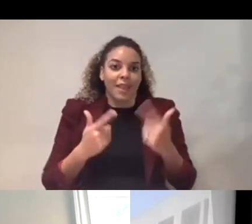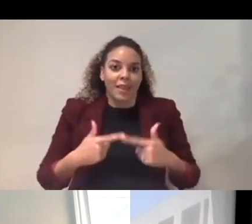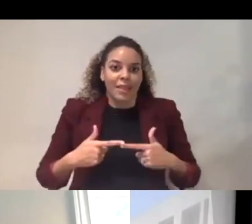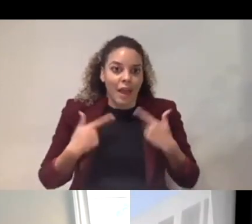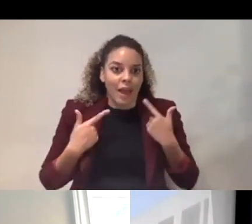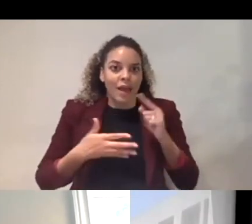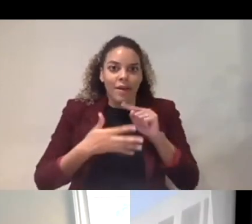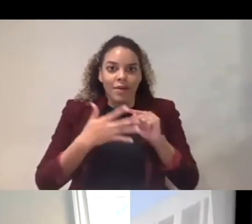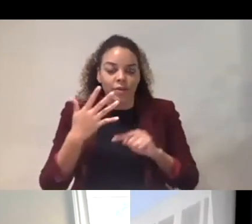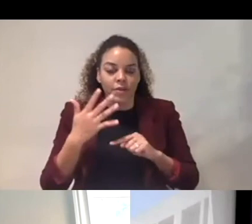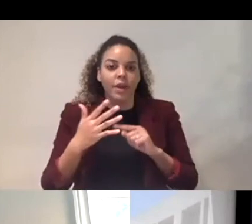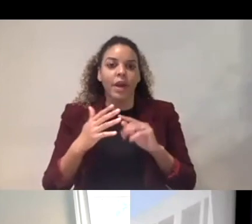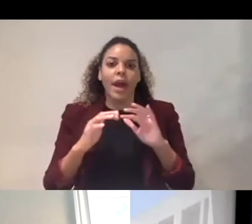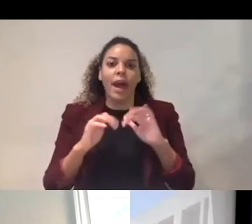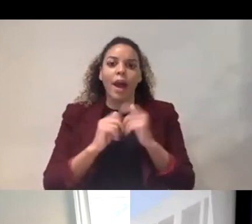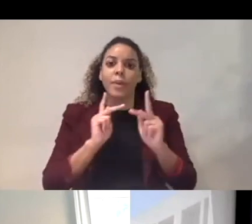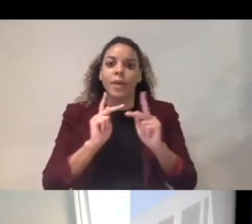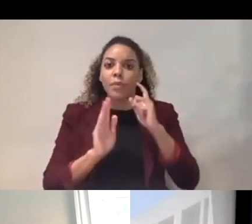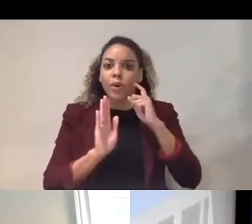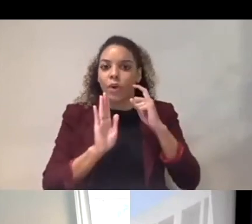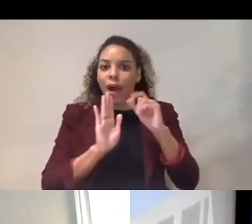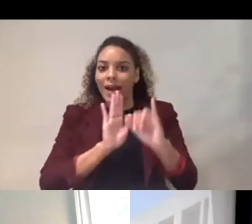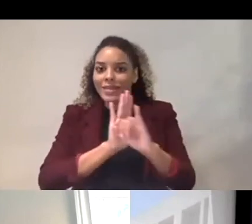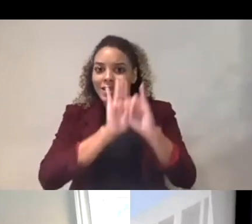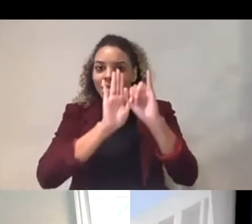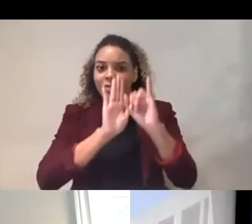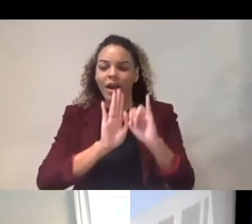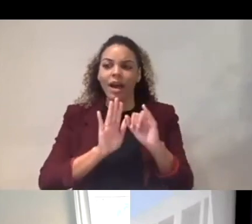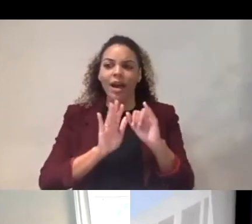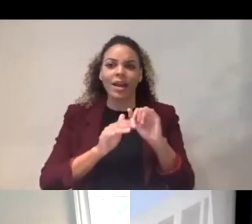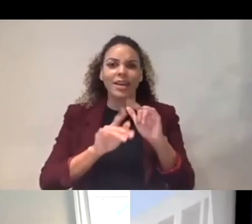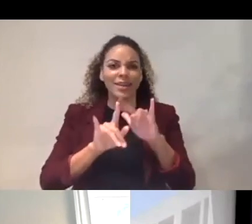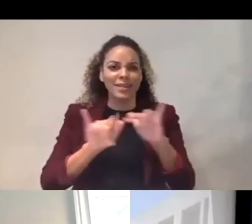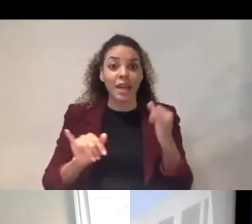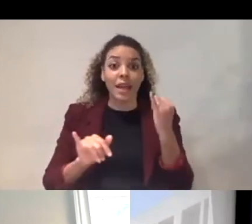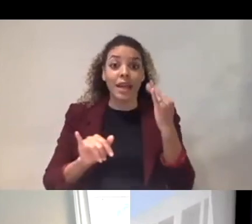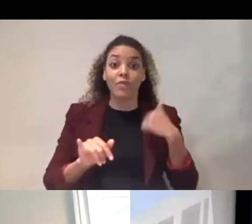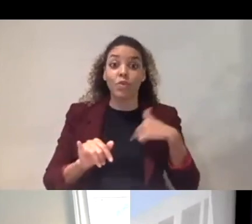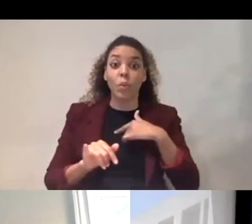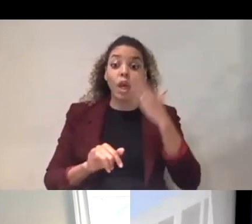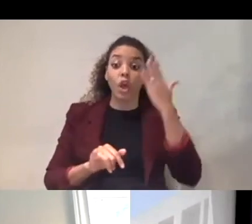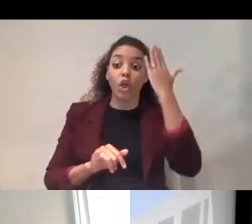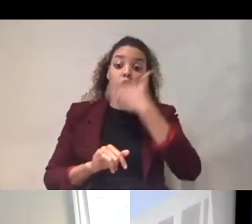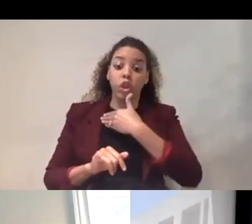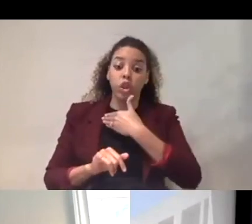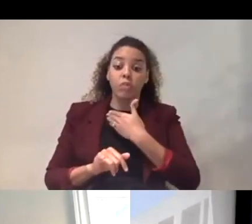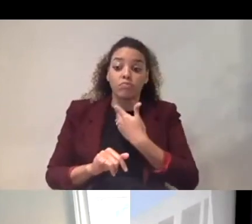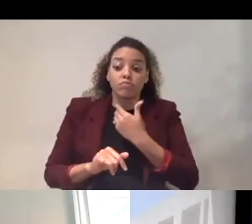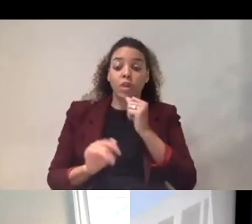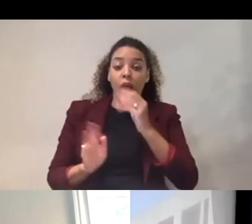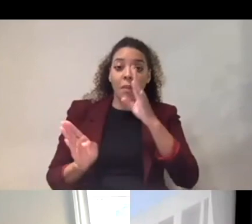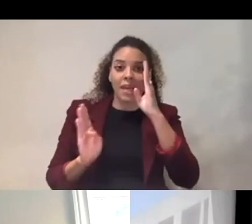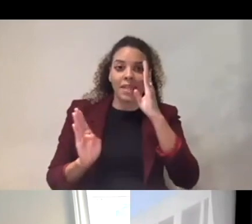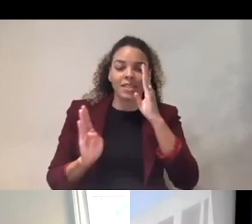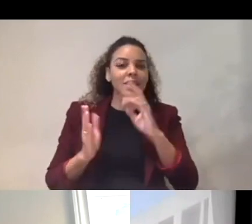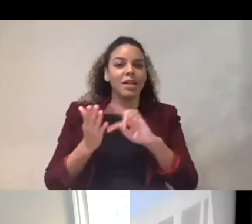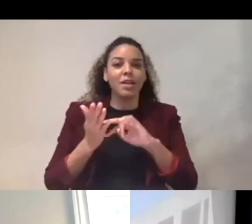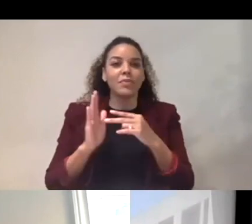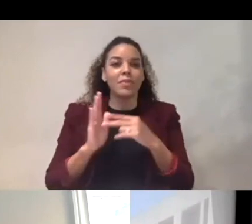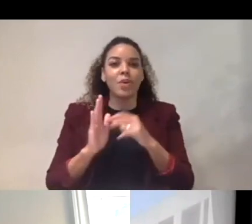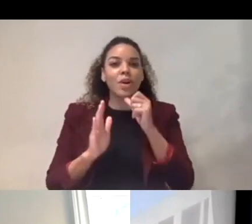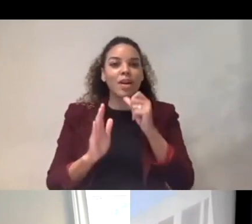identify, if we're not paying attention to that, then we're overlooking the cultural context by which people come to these conversations.